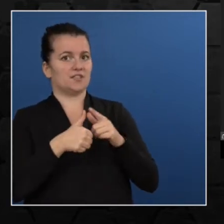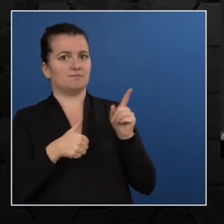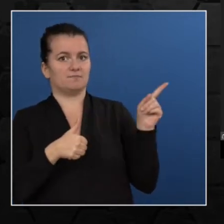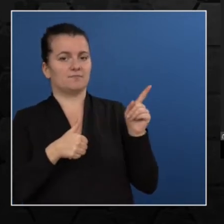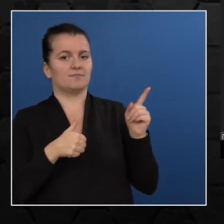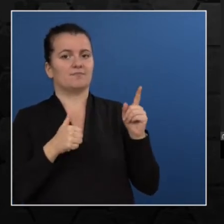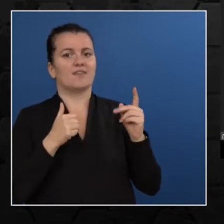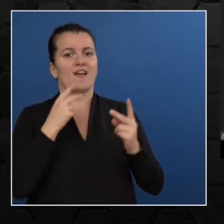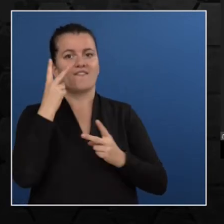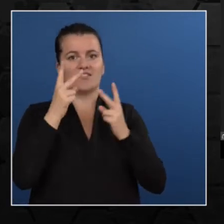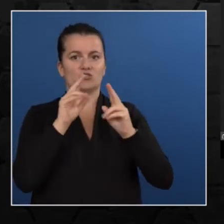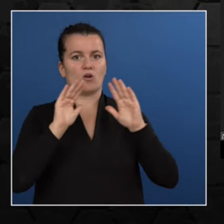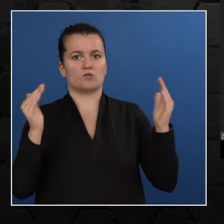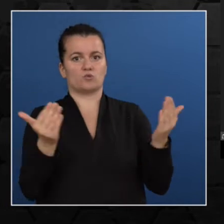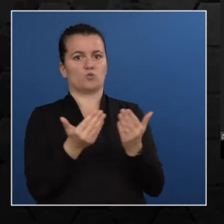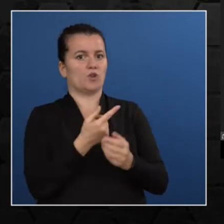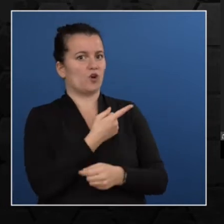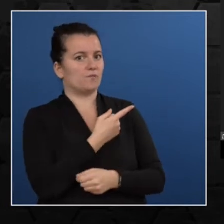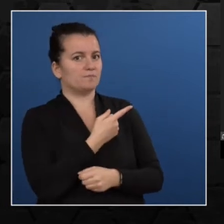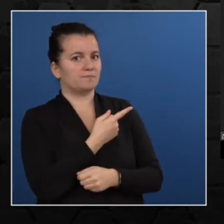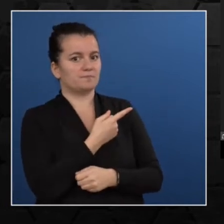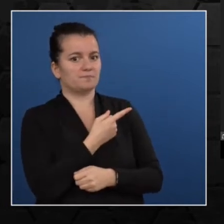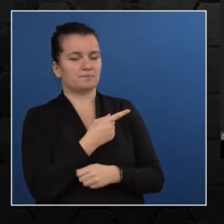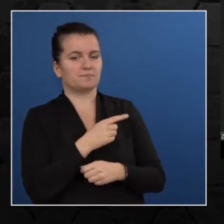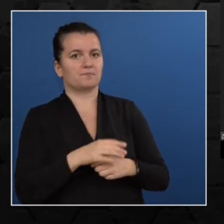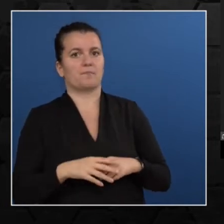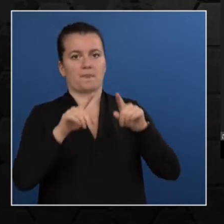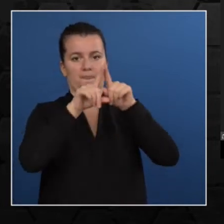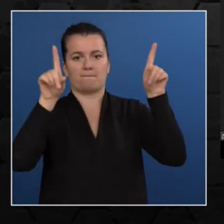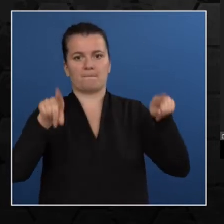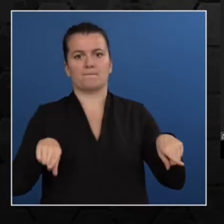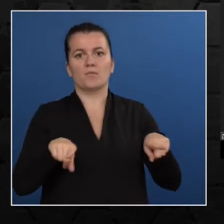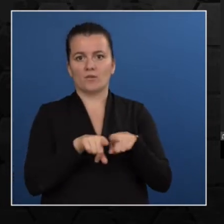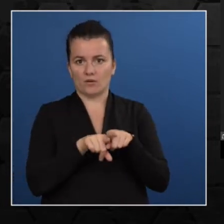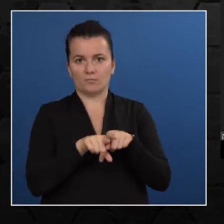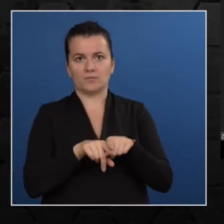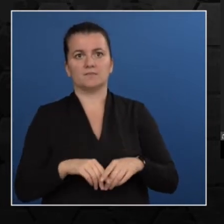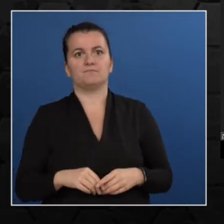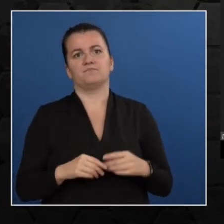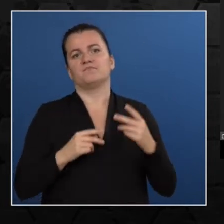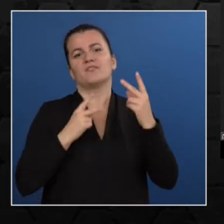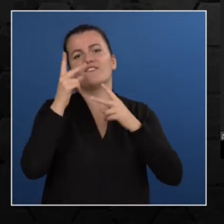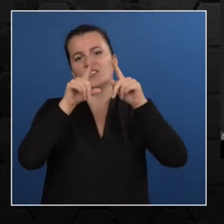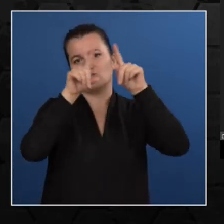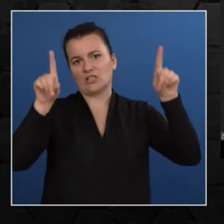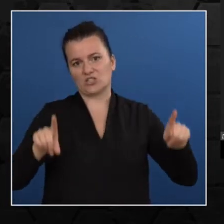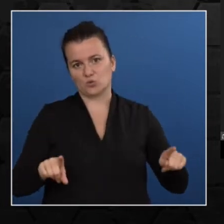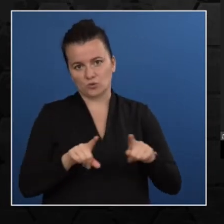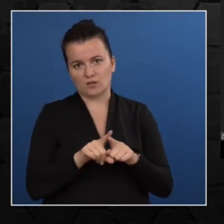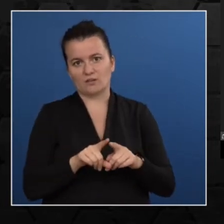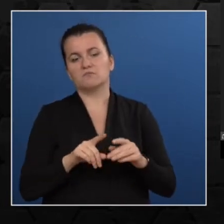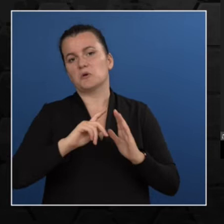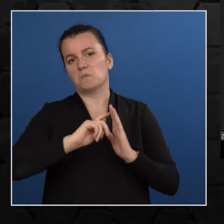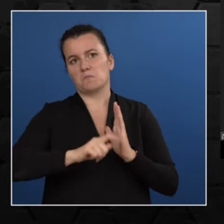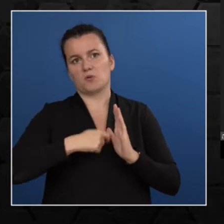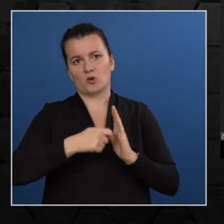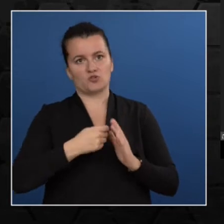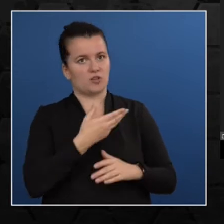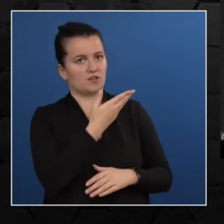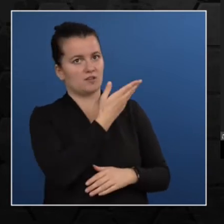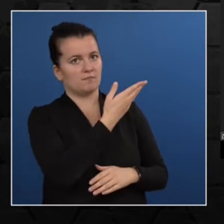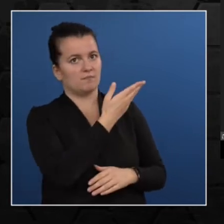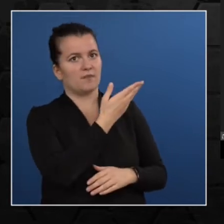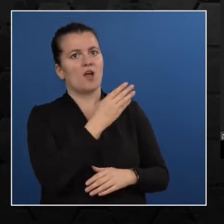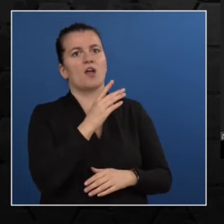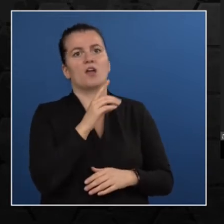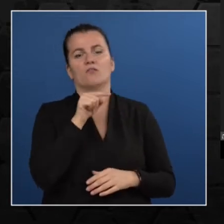Visual Studio. As you can see, I've already created a Visual Studio project, and it's a console application in .NET Core.